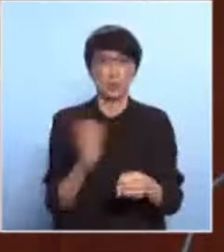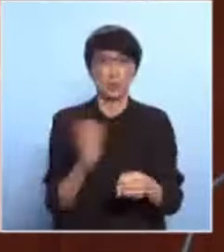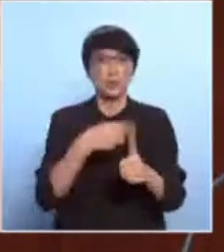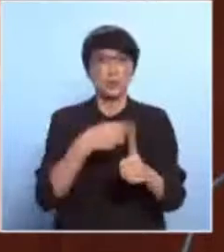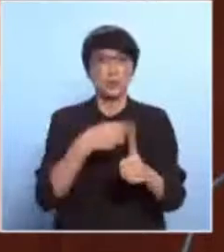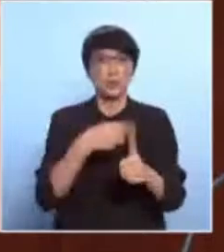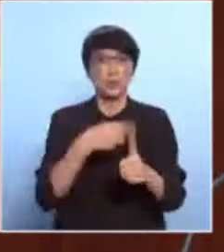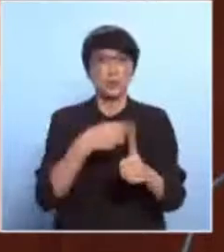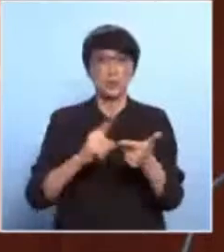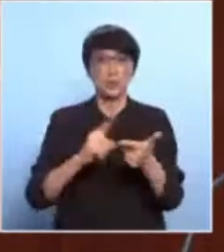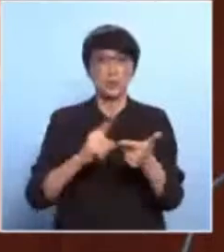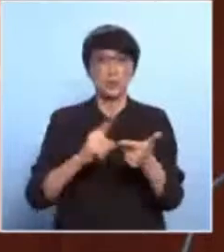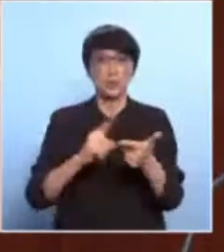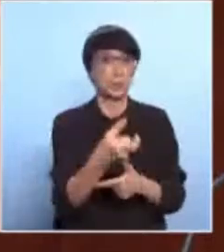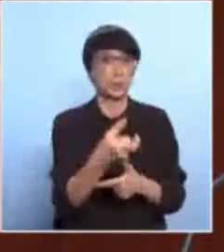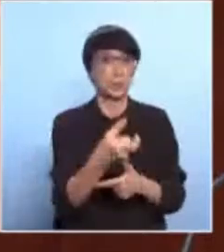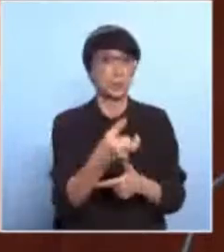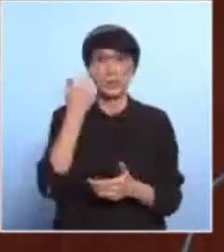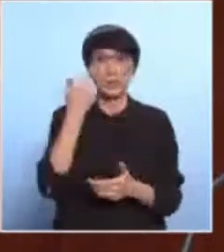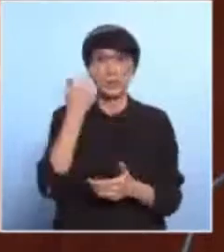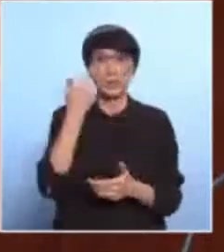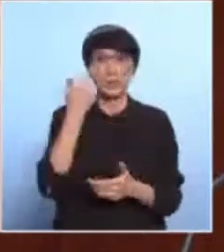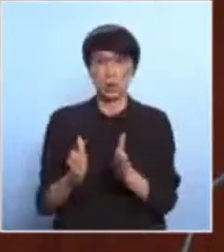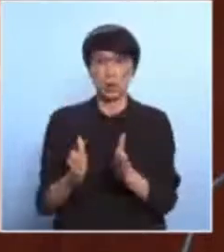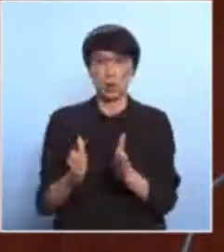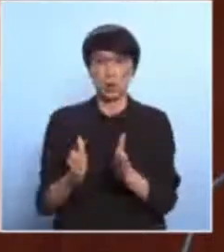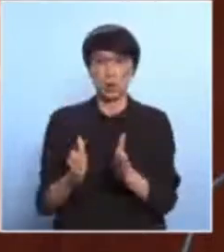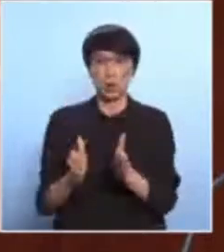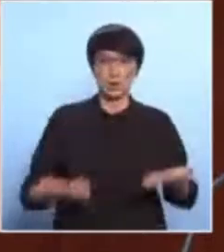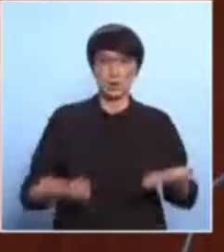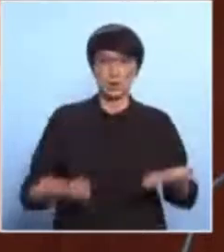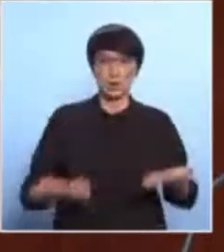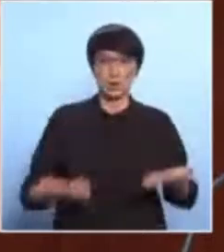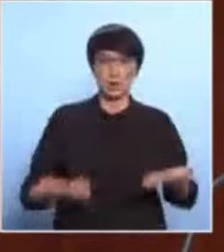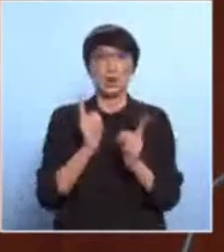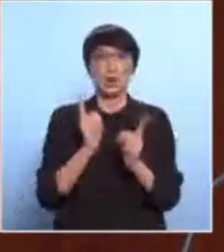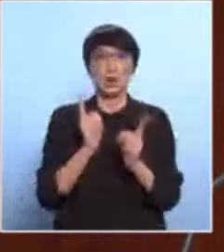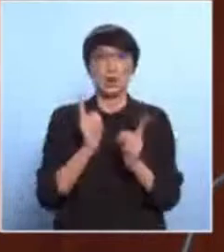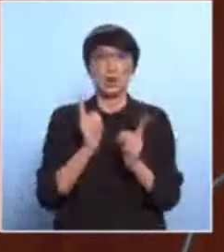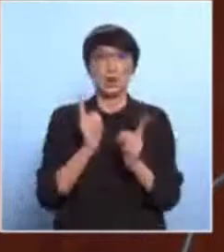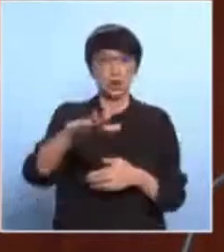any sale and purchase agreement entered into from today onwards.